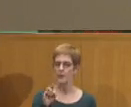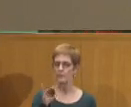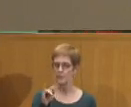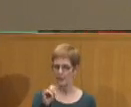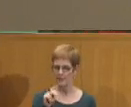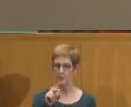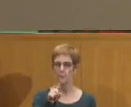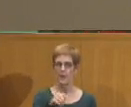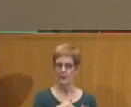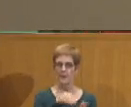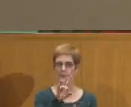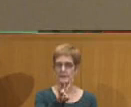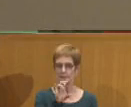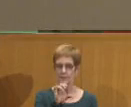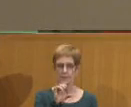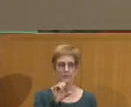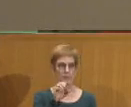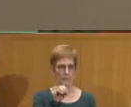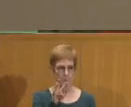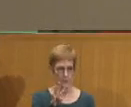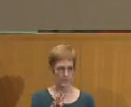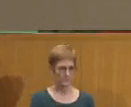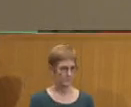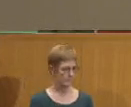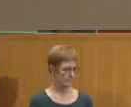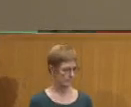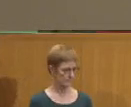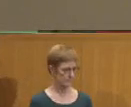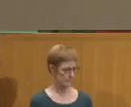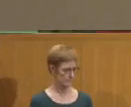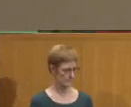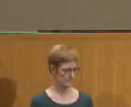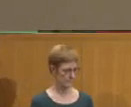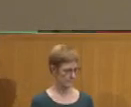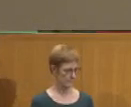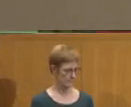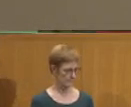62,607 votes. James Mitchell, elected